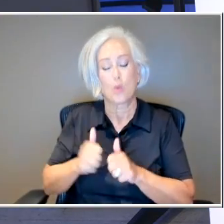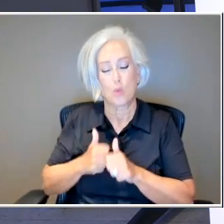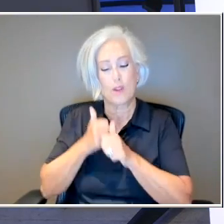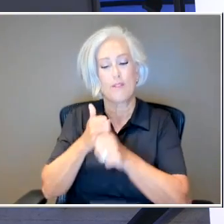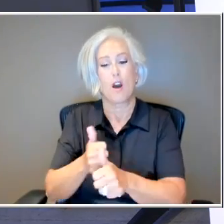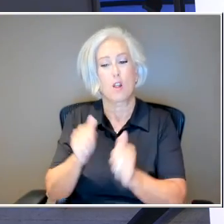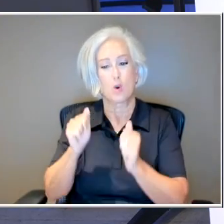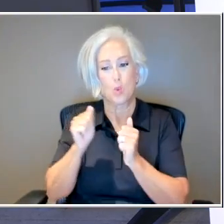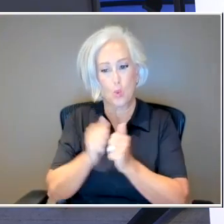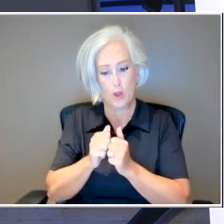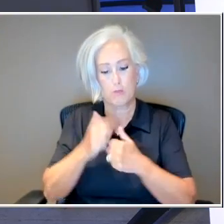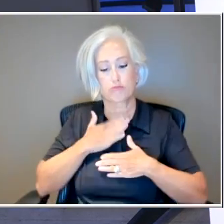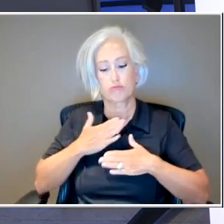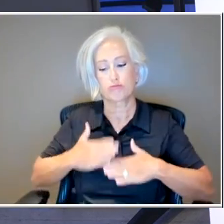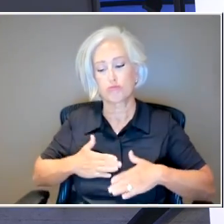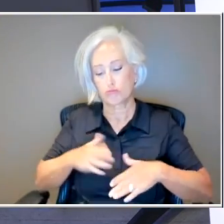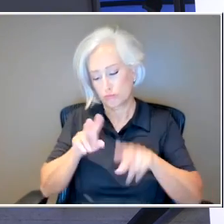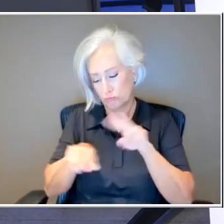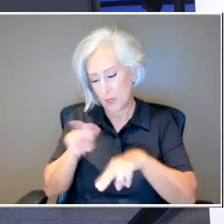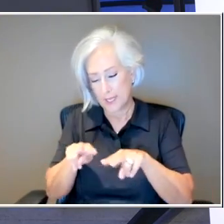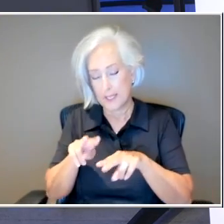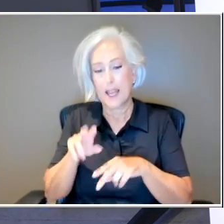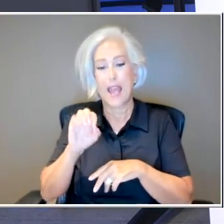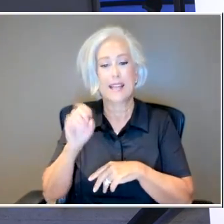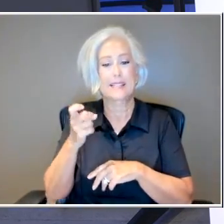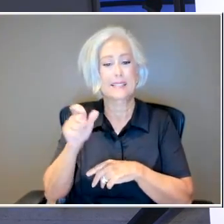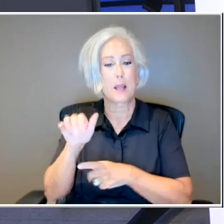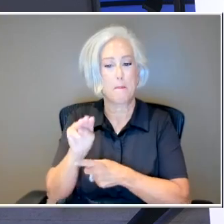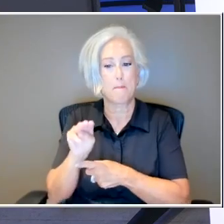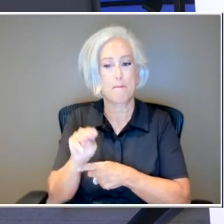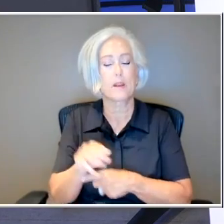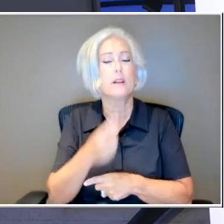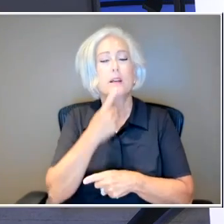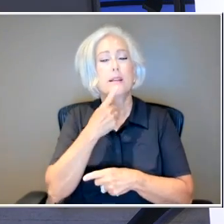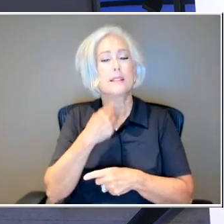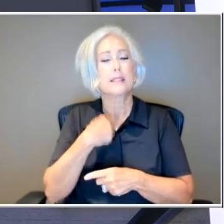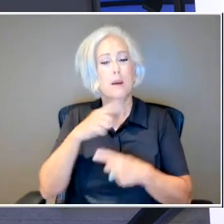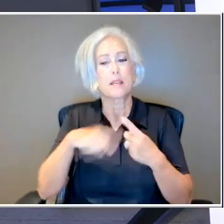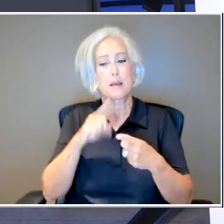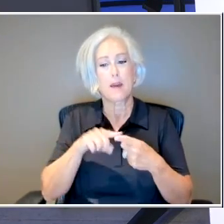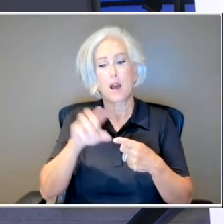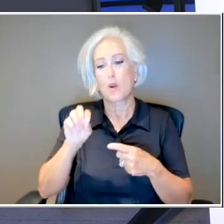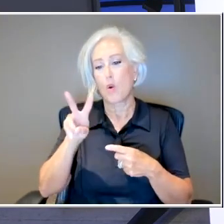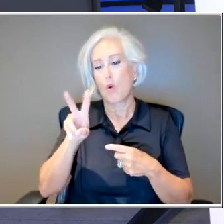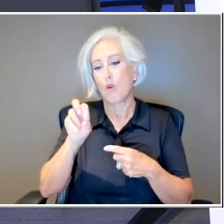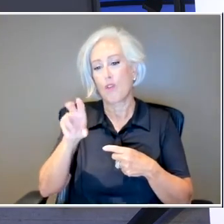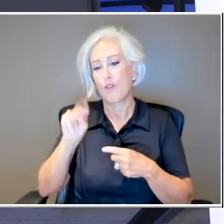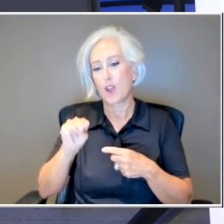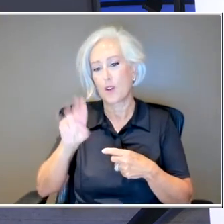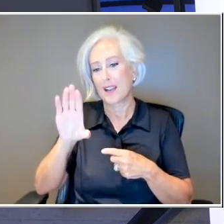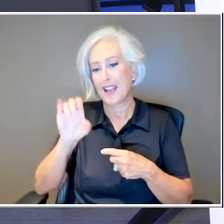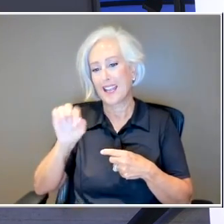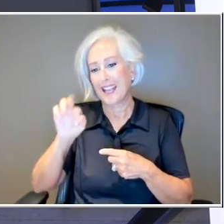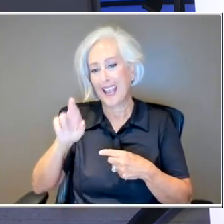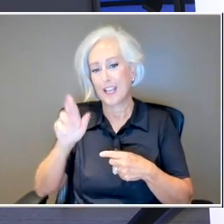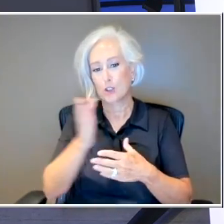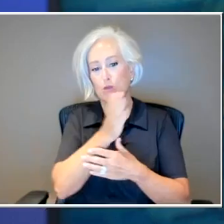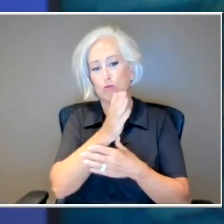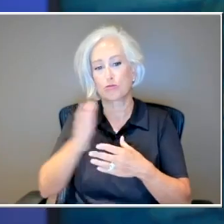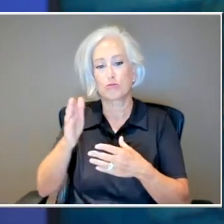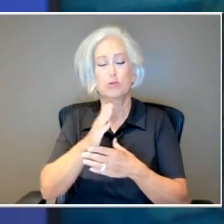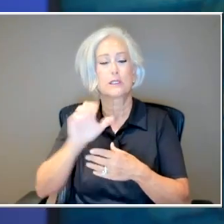cancers, what stage is it? Tell us about the stages of ovarian cancer. What do they mean, and where was Ava? Sure, and